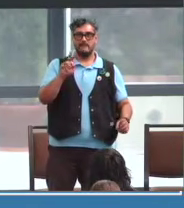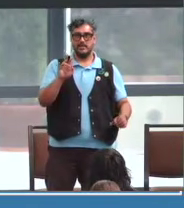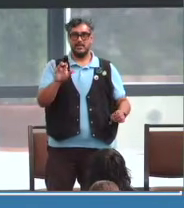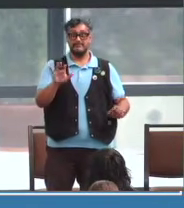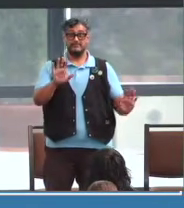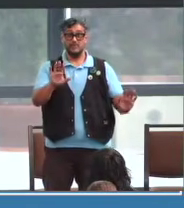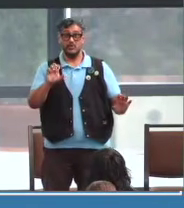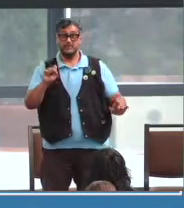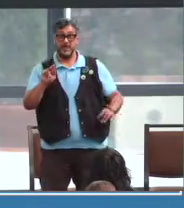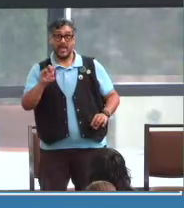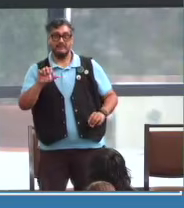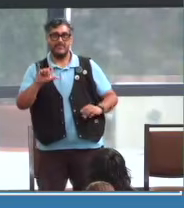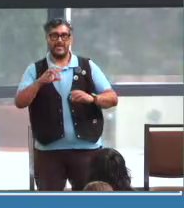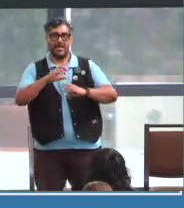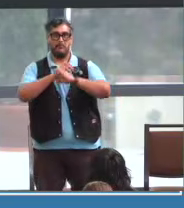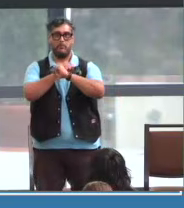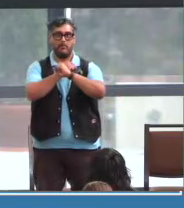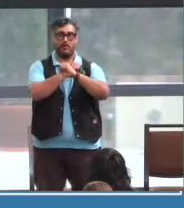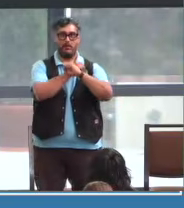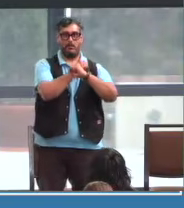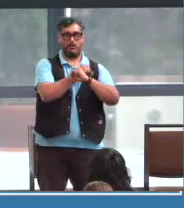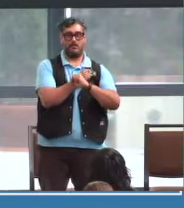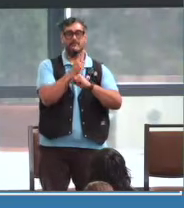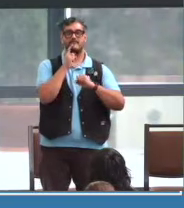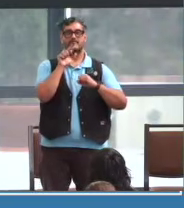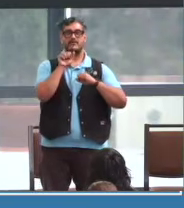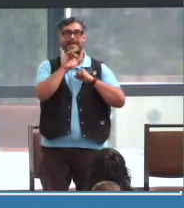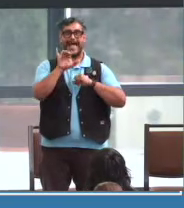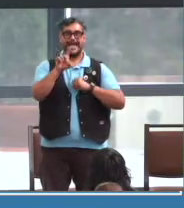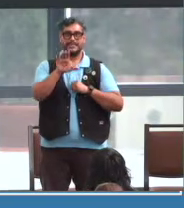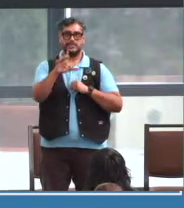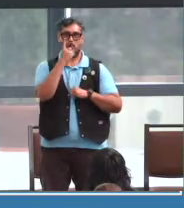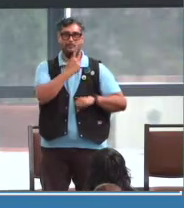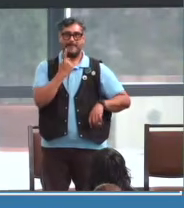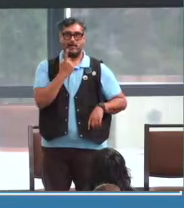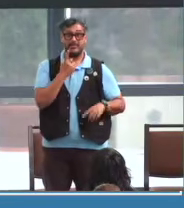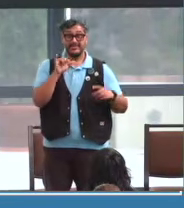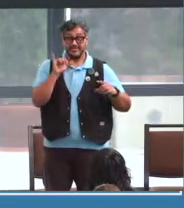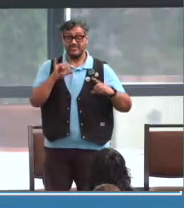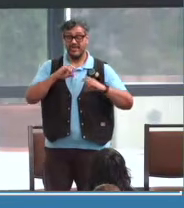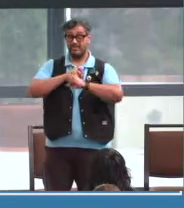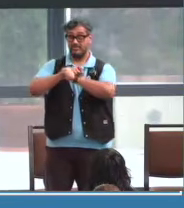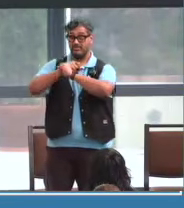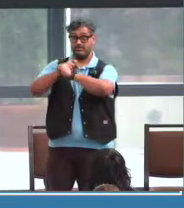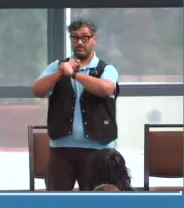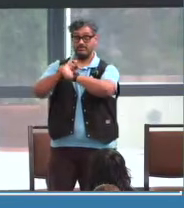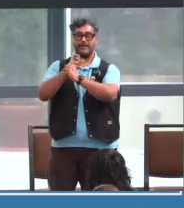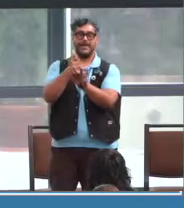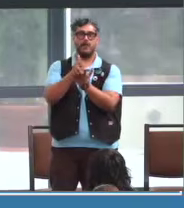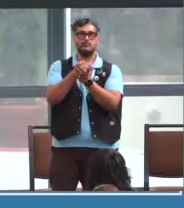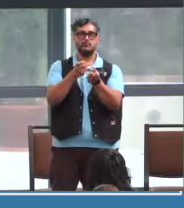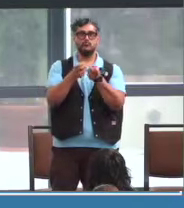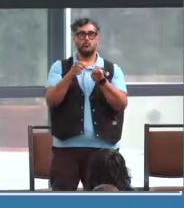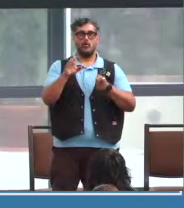as a buffer to the acid in the mouth, and that buffer helps control bacteria and helps remineralize